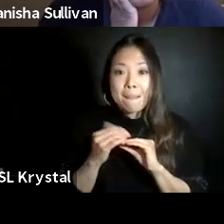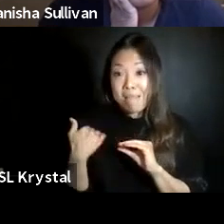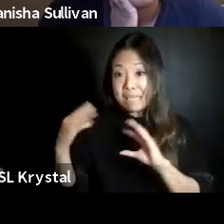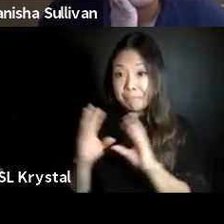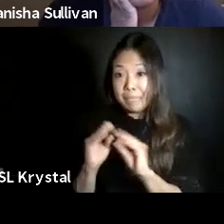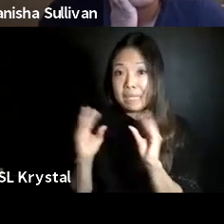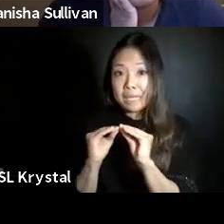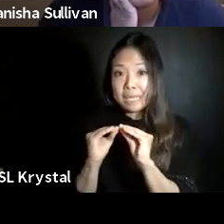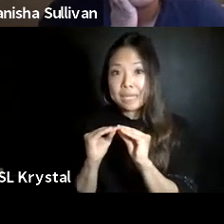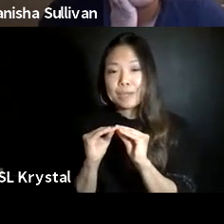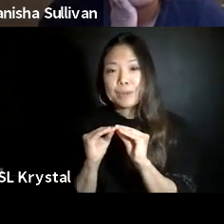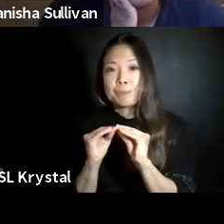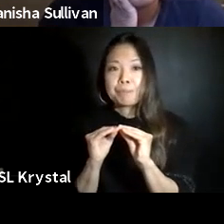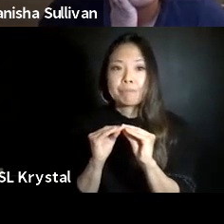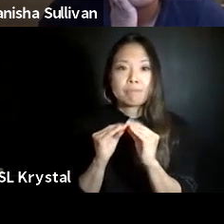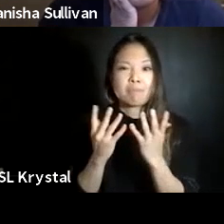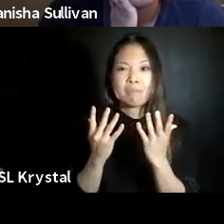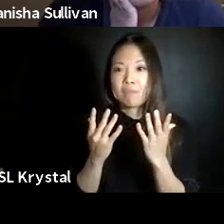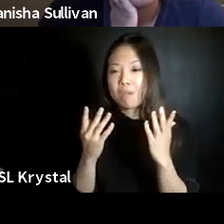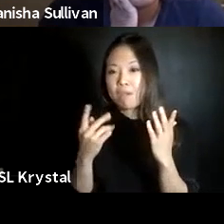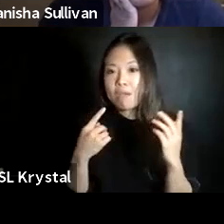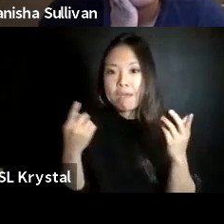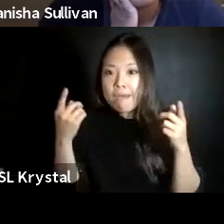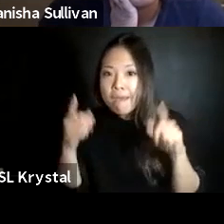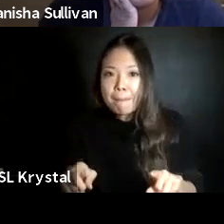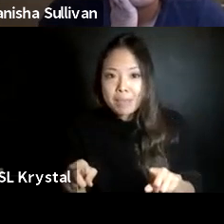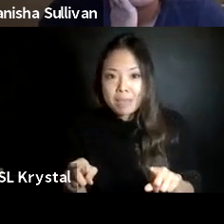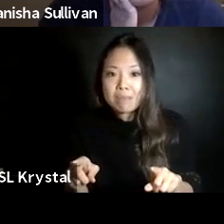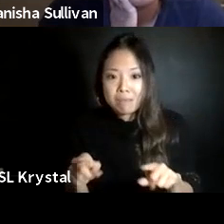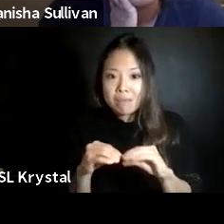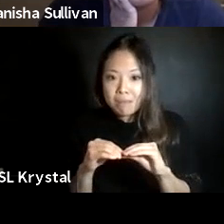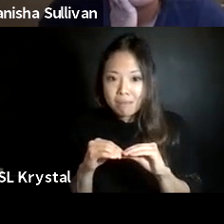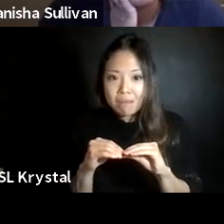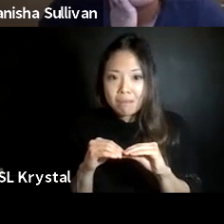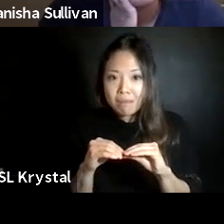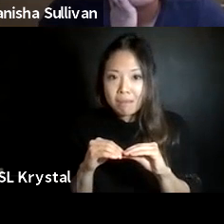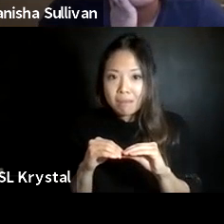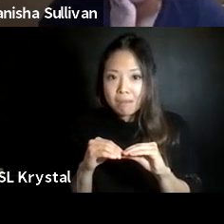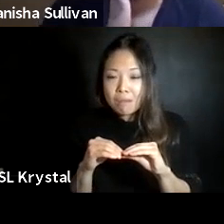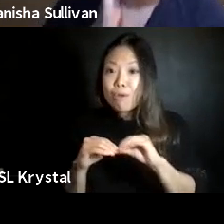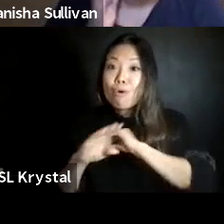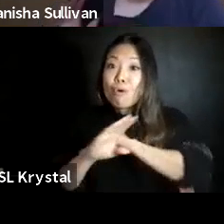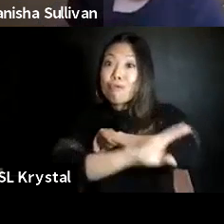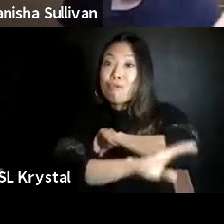sort of got ensnared by bowling together fall